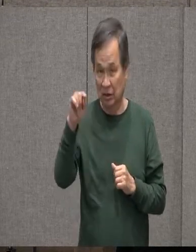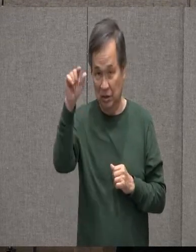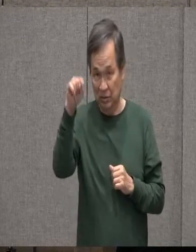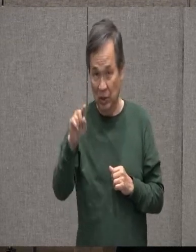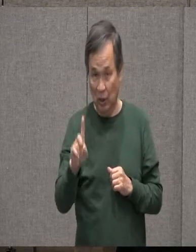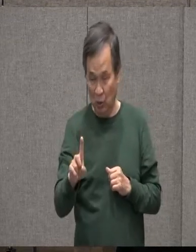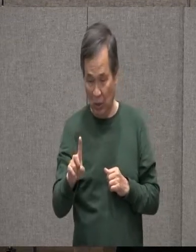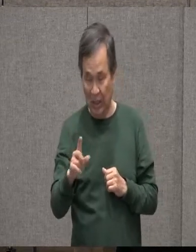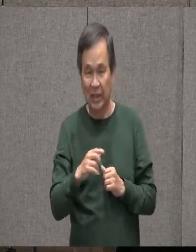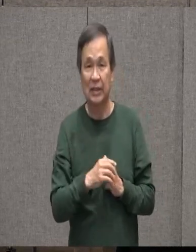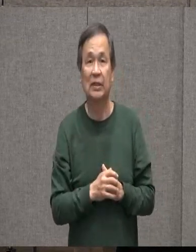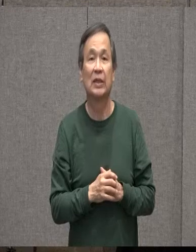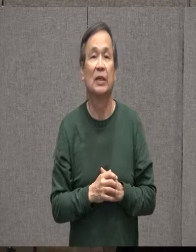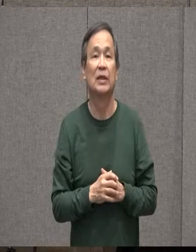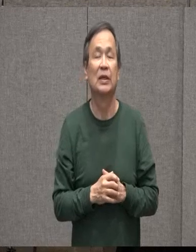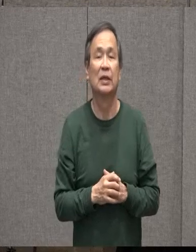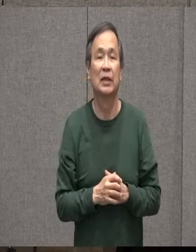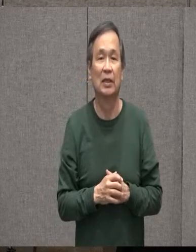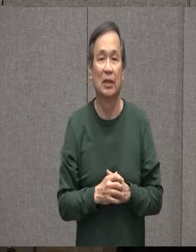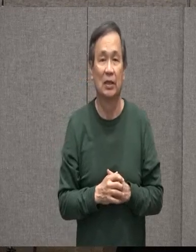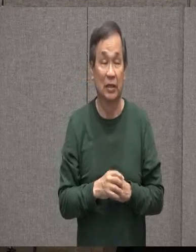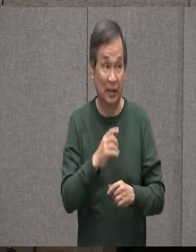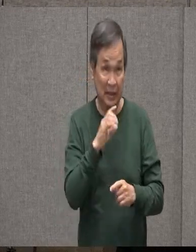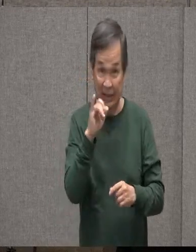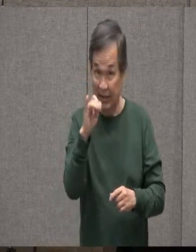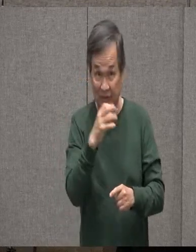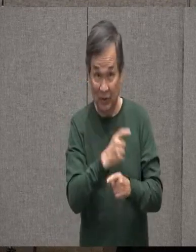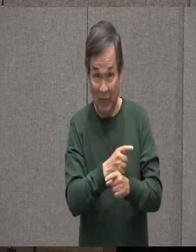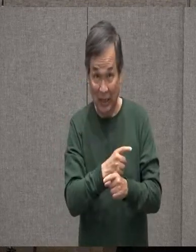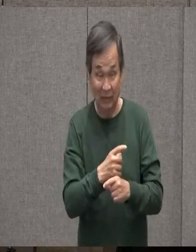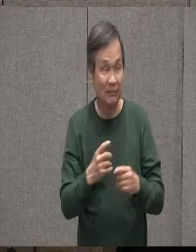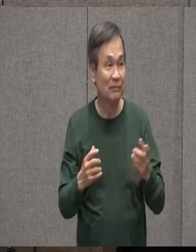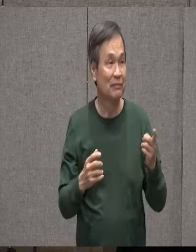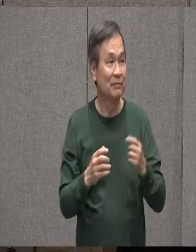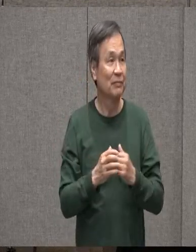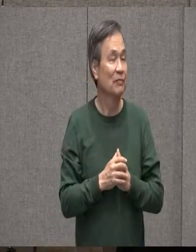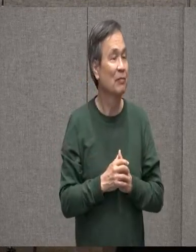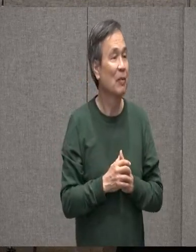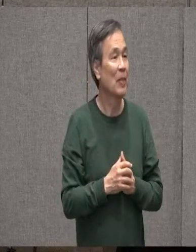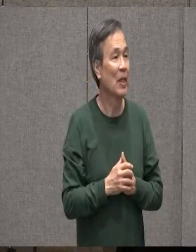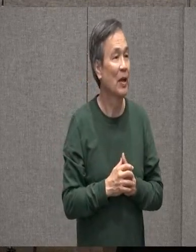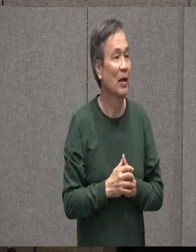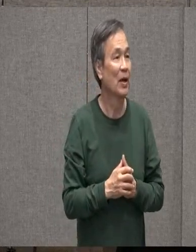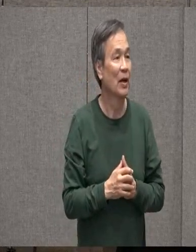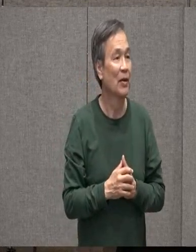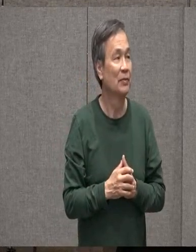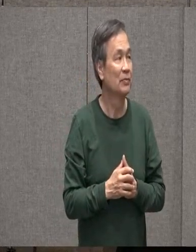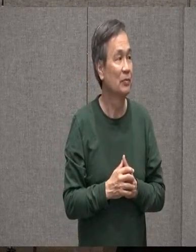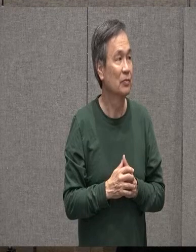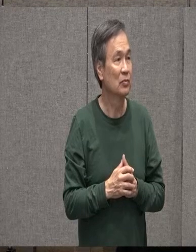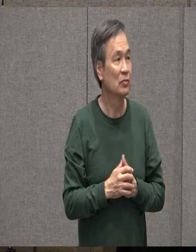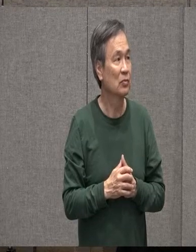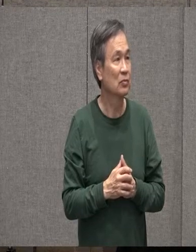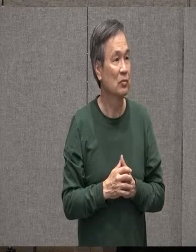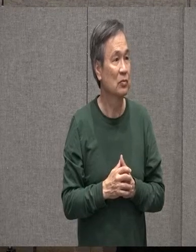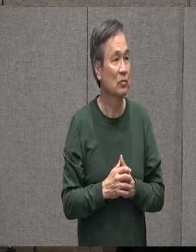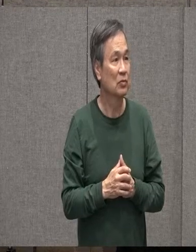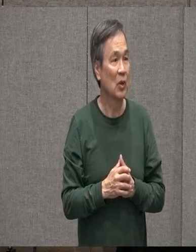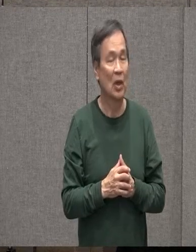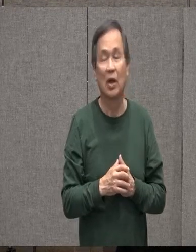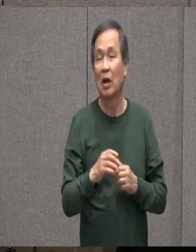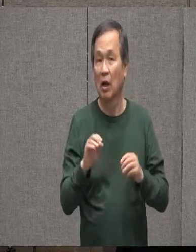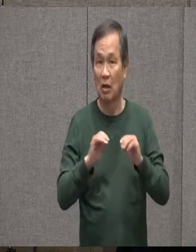done, this row, and this row. Let me see where I should go next. Oh, well, I have to go over here. I'm going to go over here because I